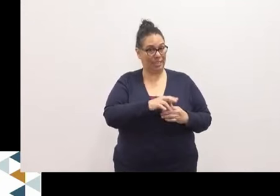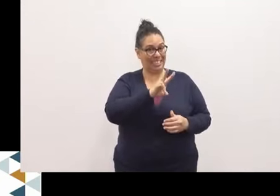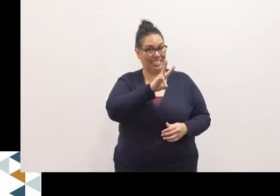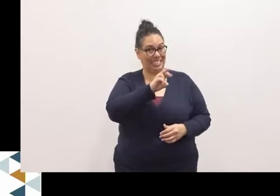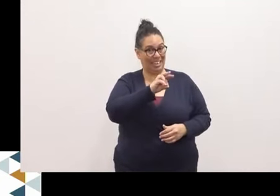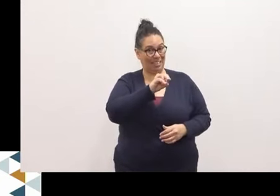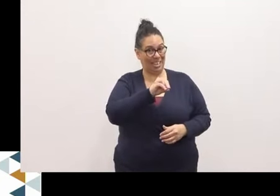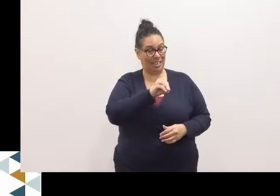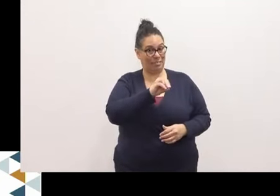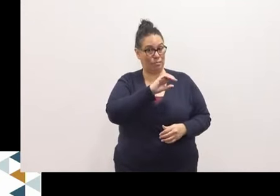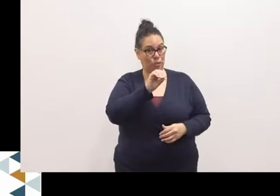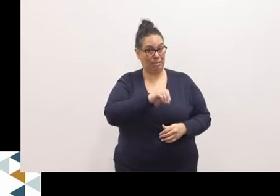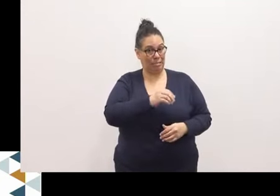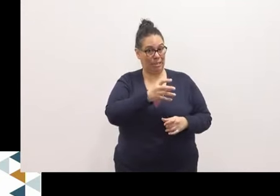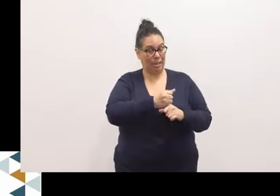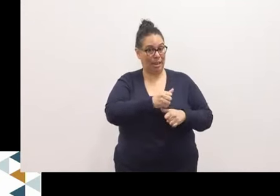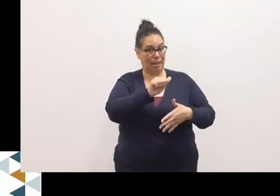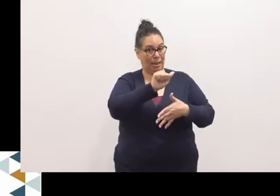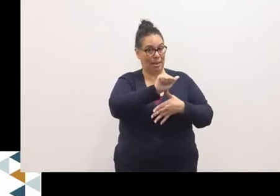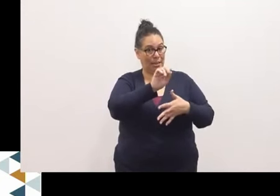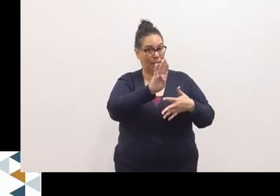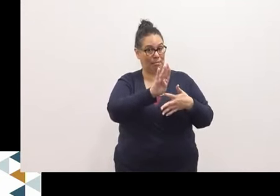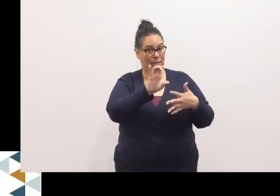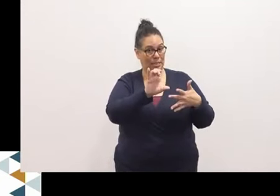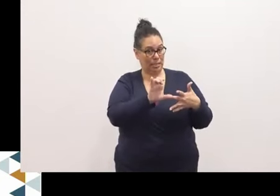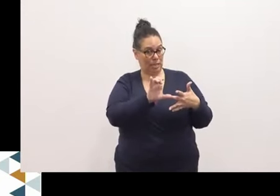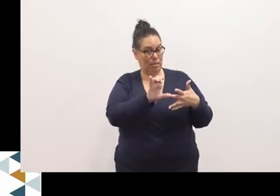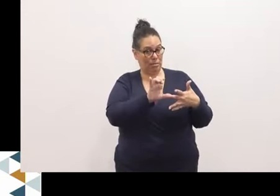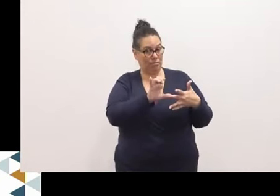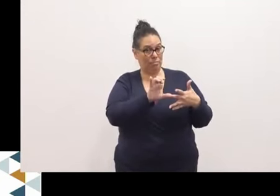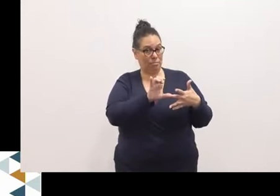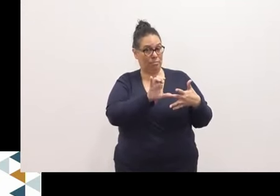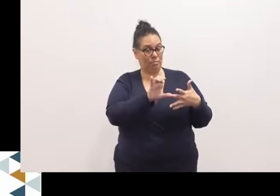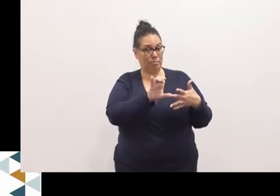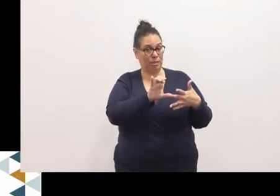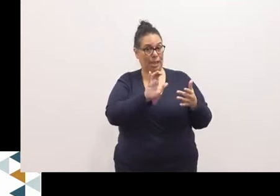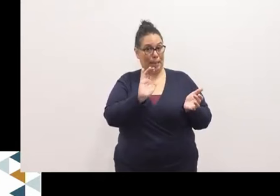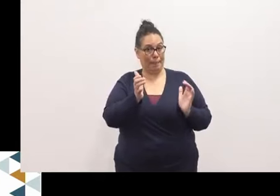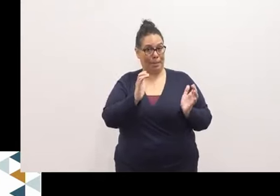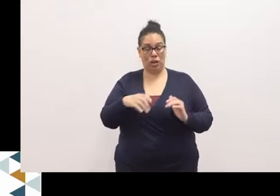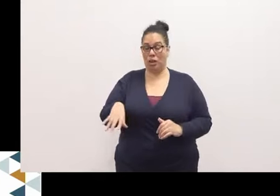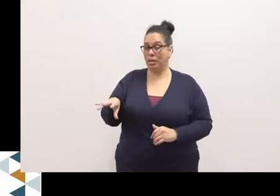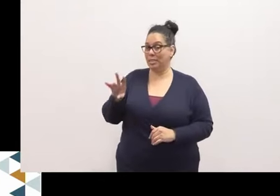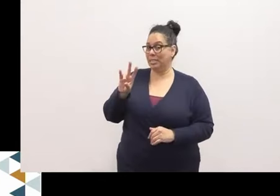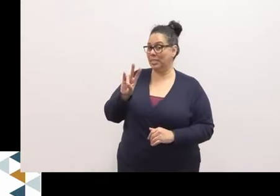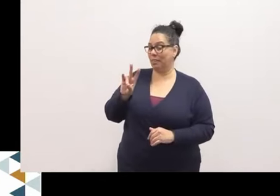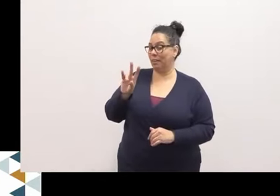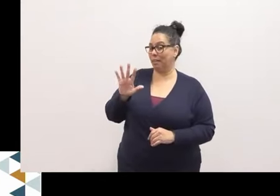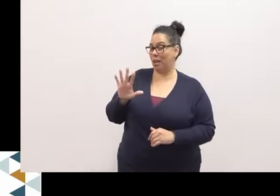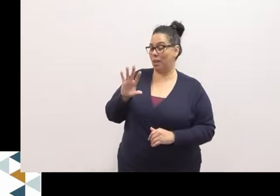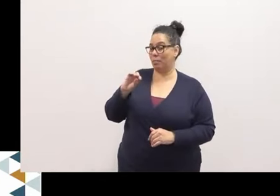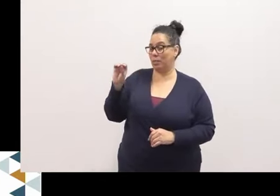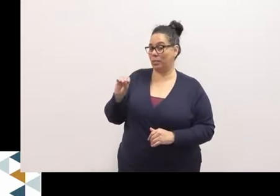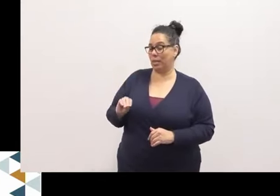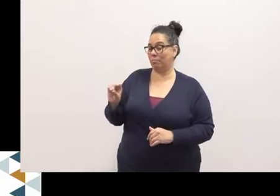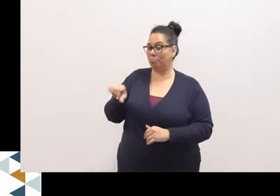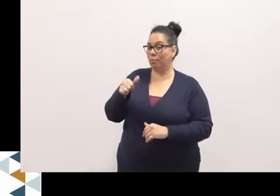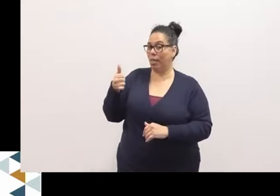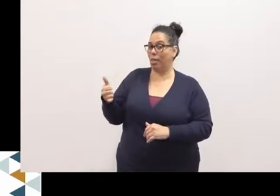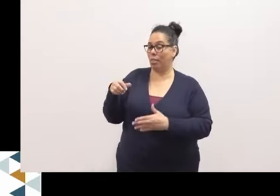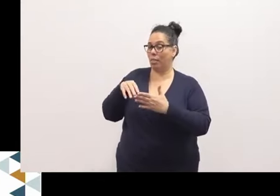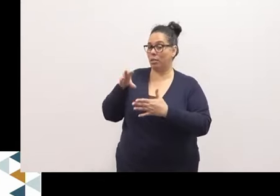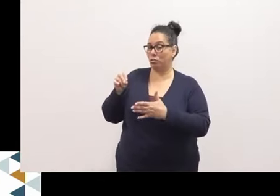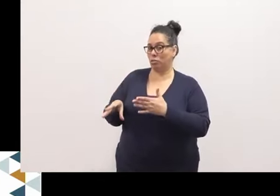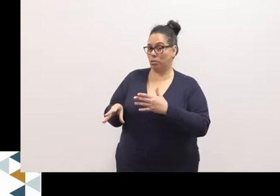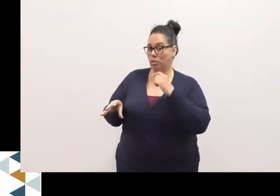an A, B, or C grade in math, compared to 75% of all other students. So